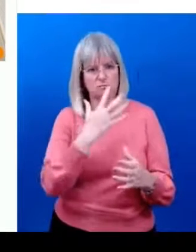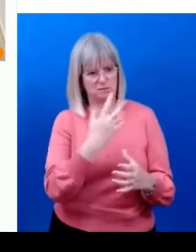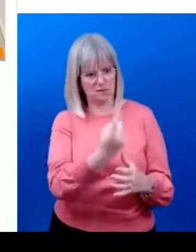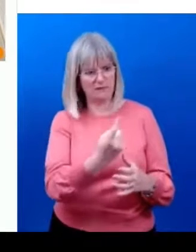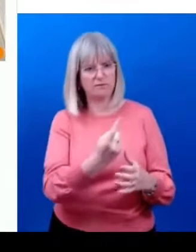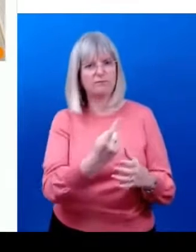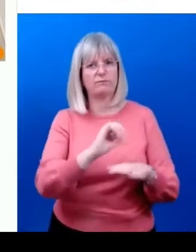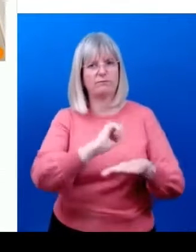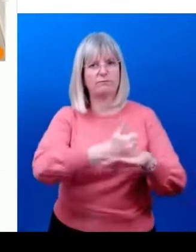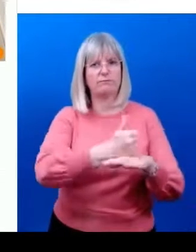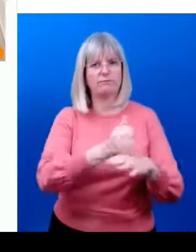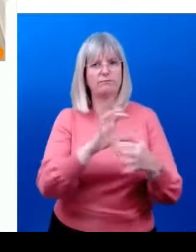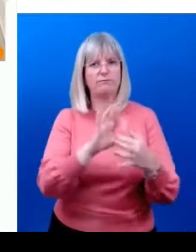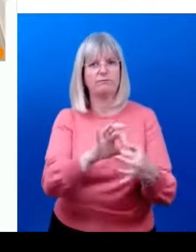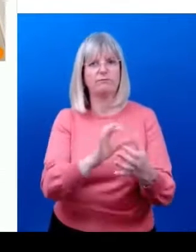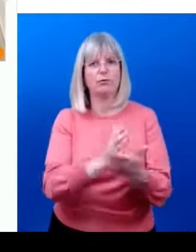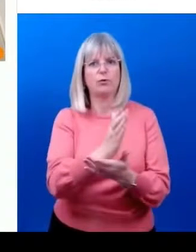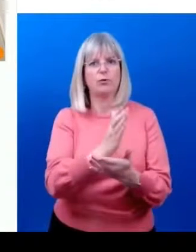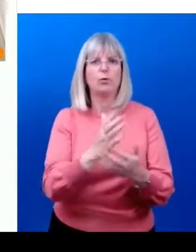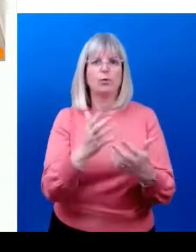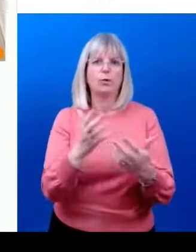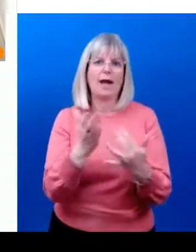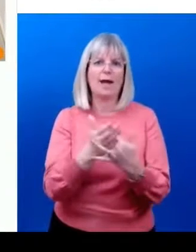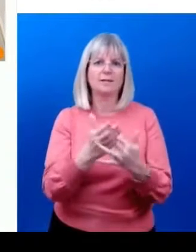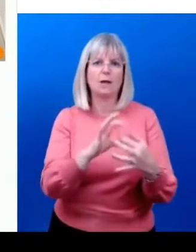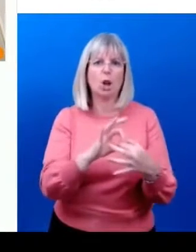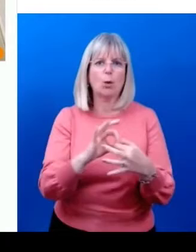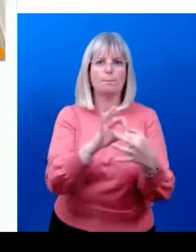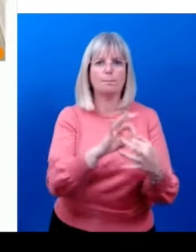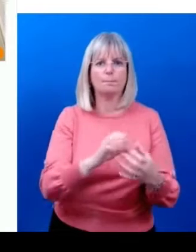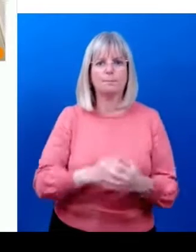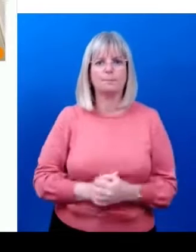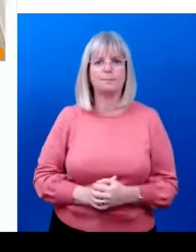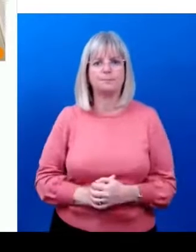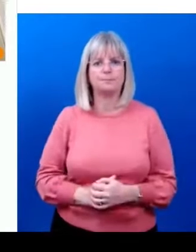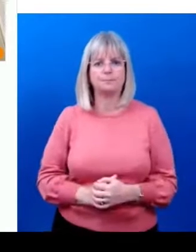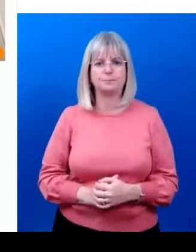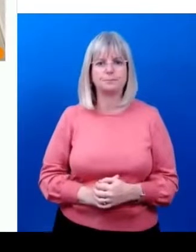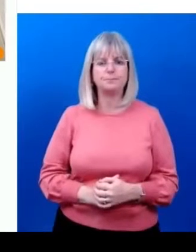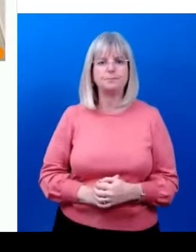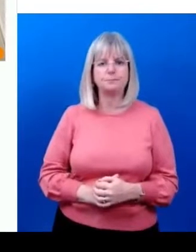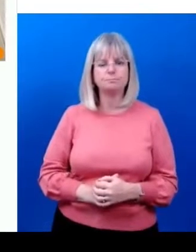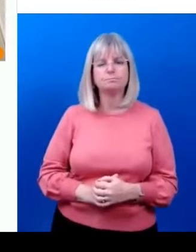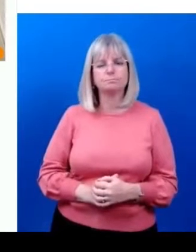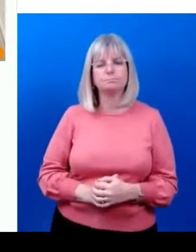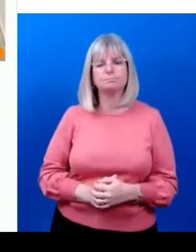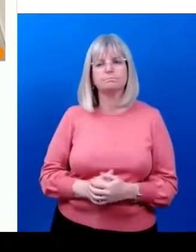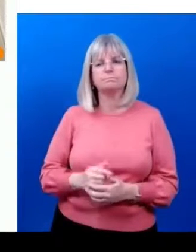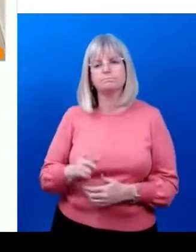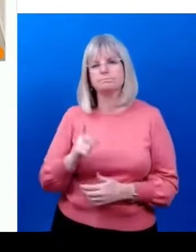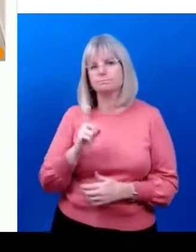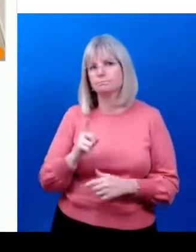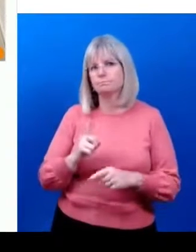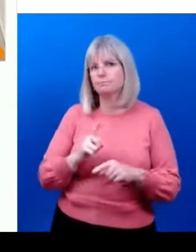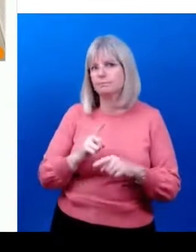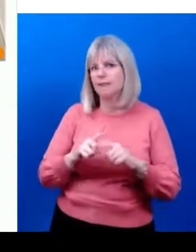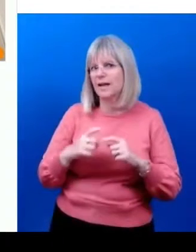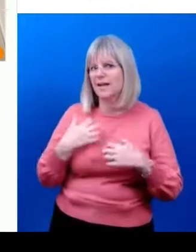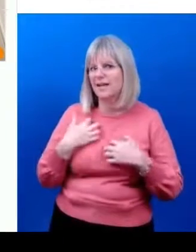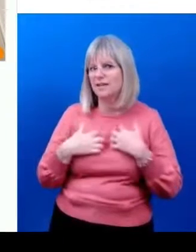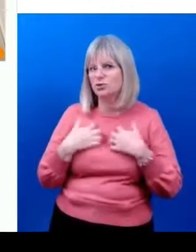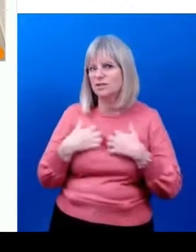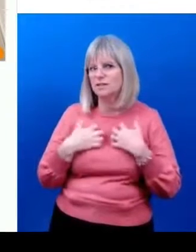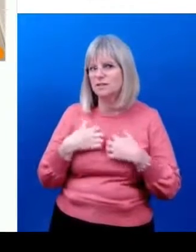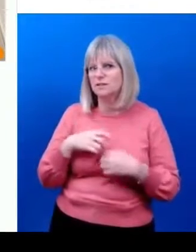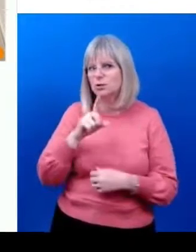there. And that was, most of the accessibility officers got furloughed. Yeah. What does that tell you about